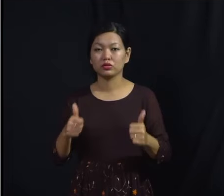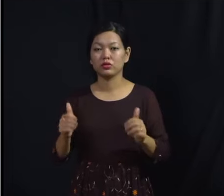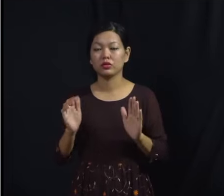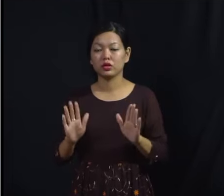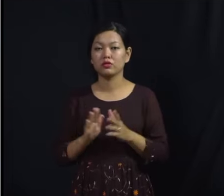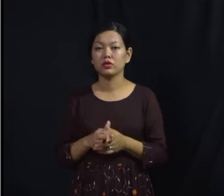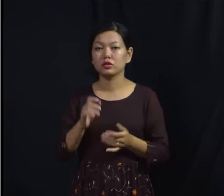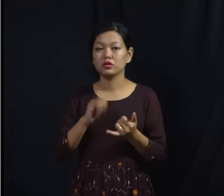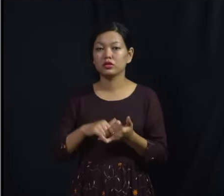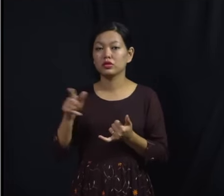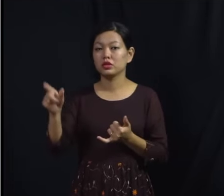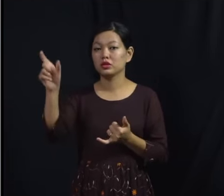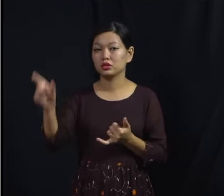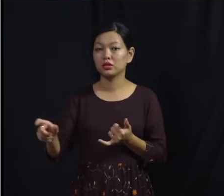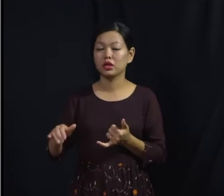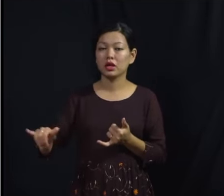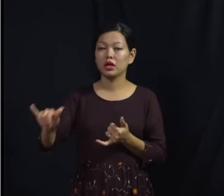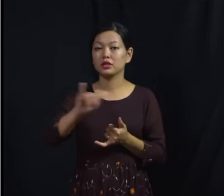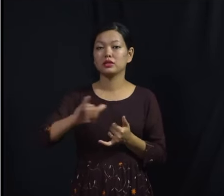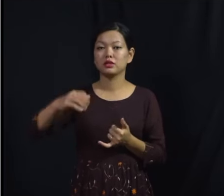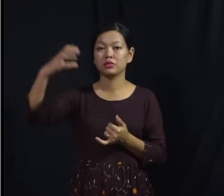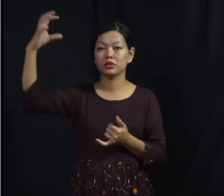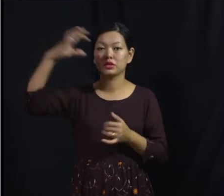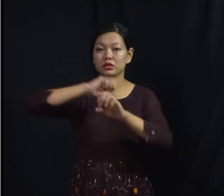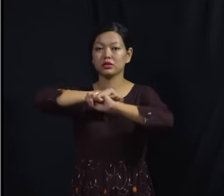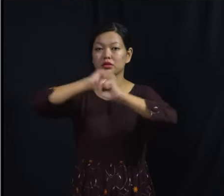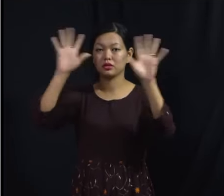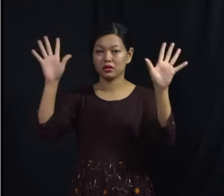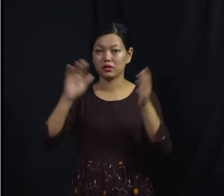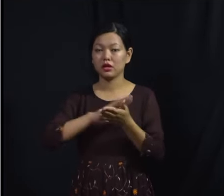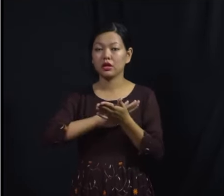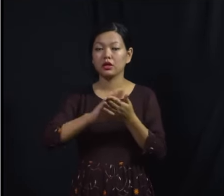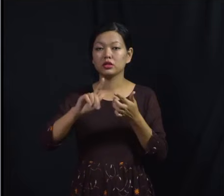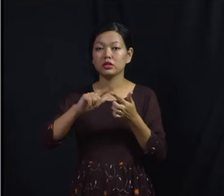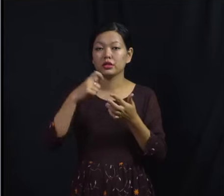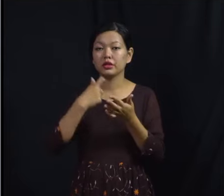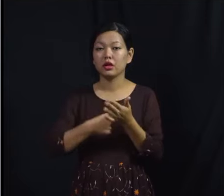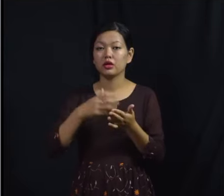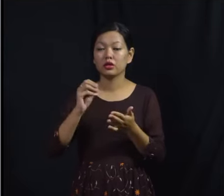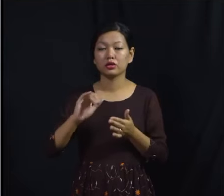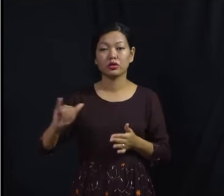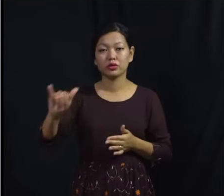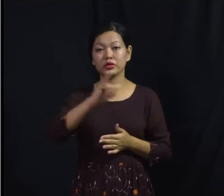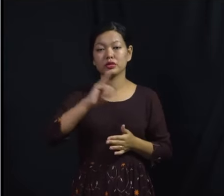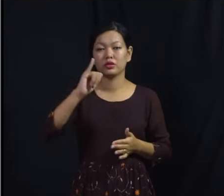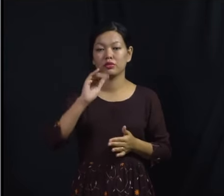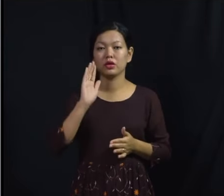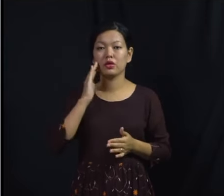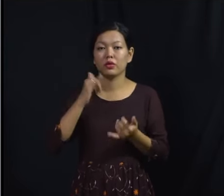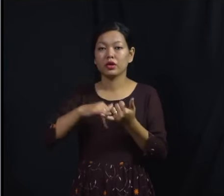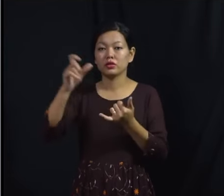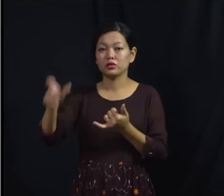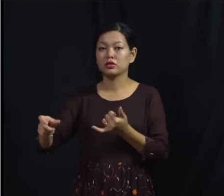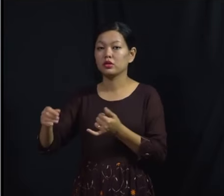a packet of sunshine. She was indeed the heroine that very day when she saved the mother.